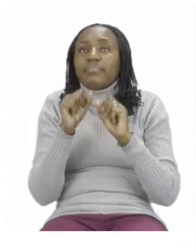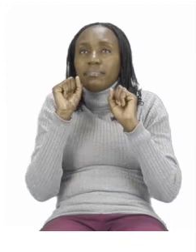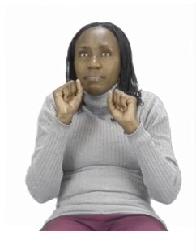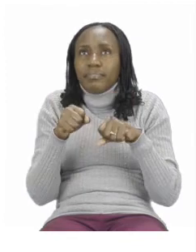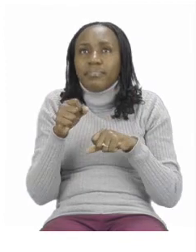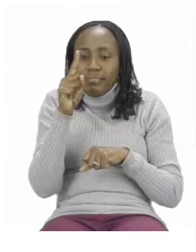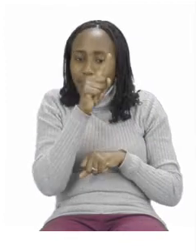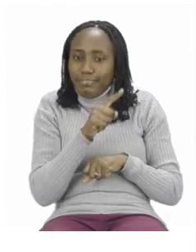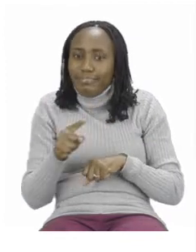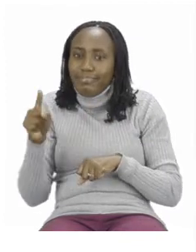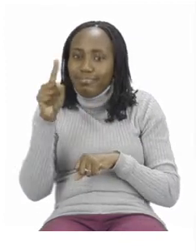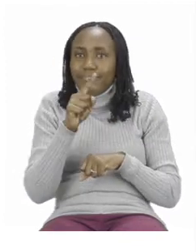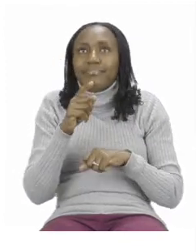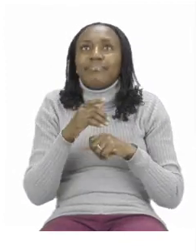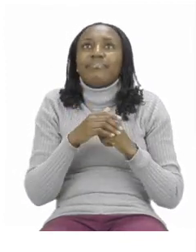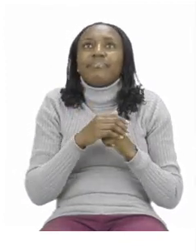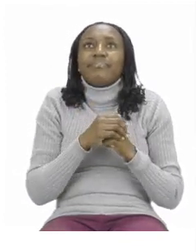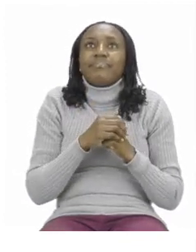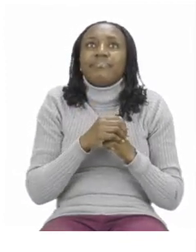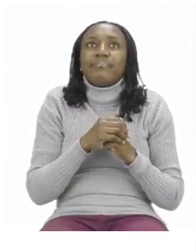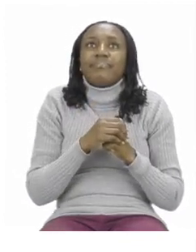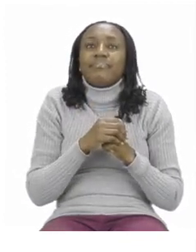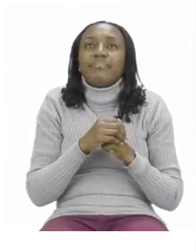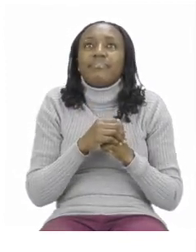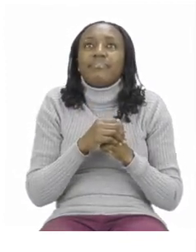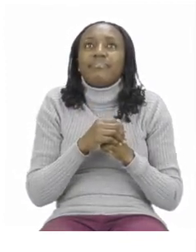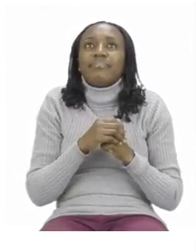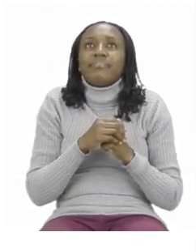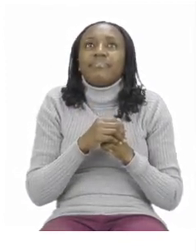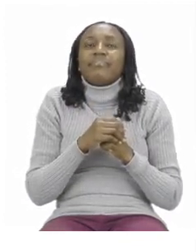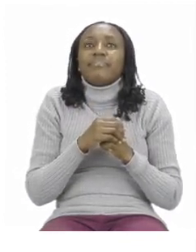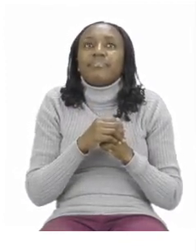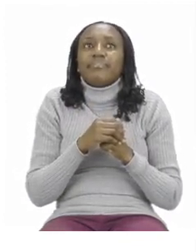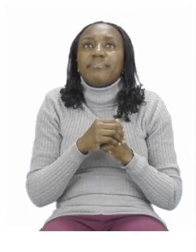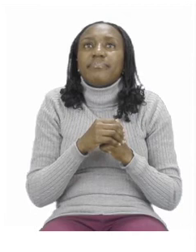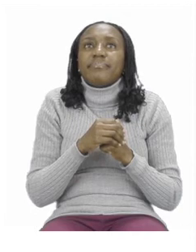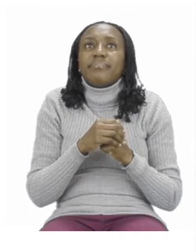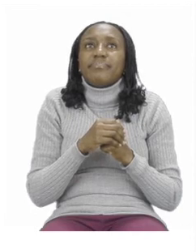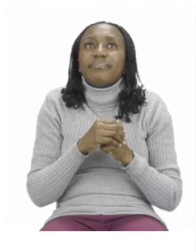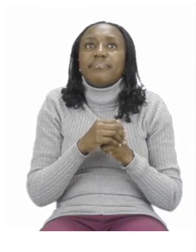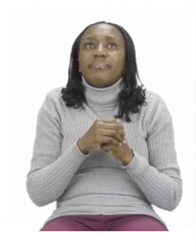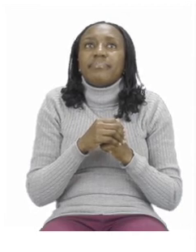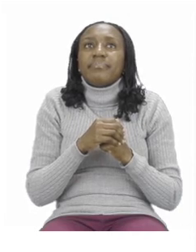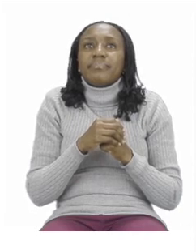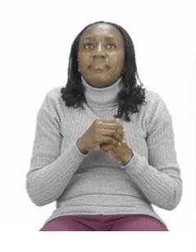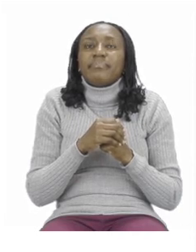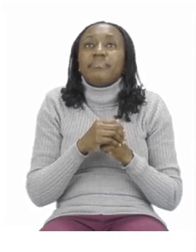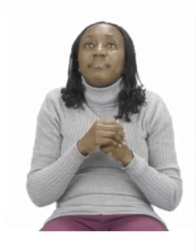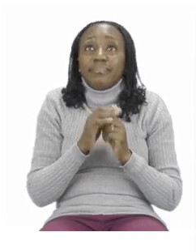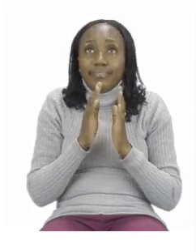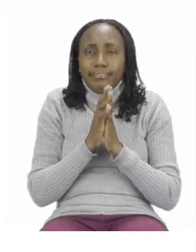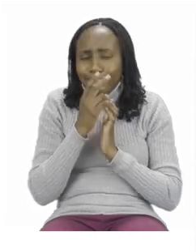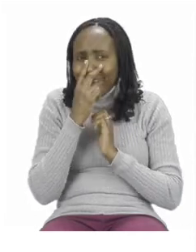to circle them. But once again, boys and girls, remember, look